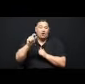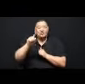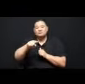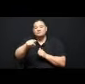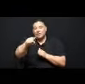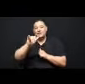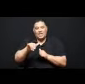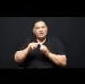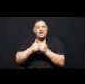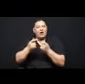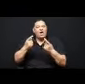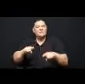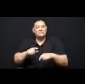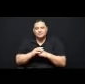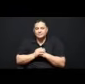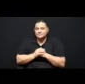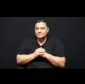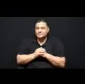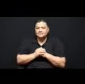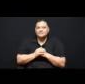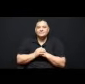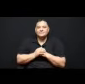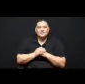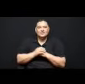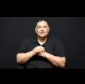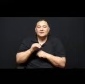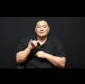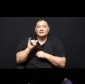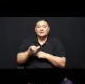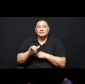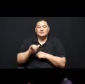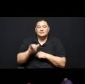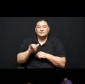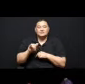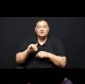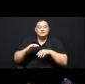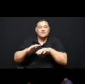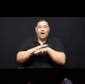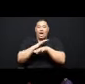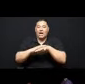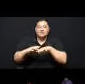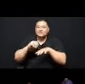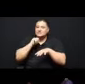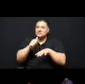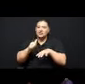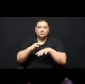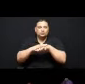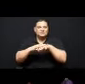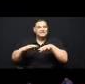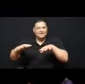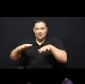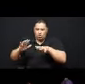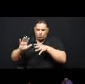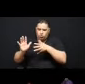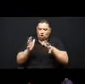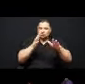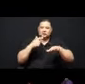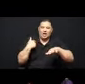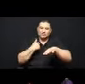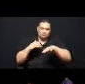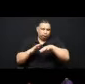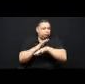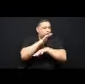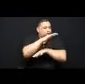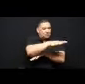that does not recede. It washes us inland. You're consigned to this cold highway,